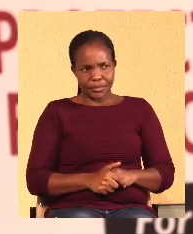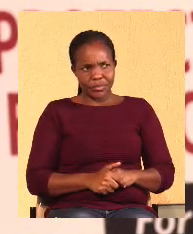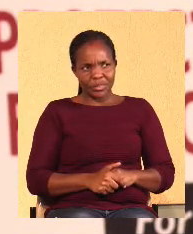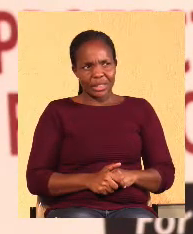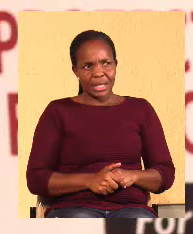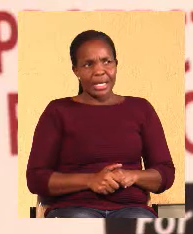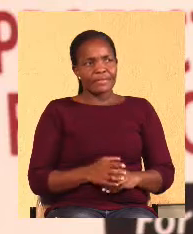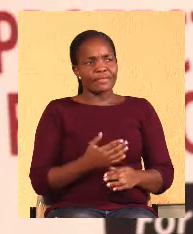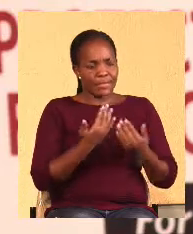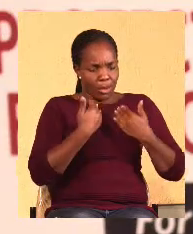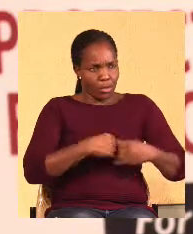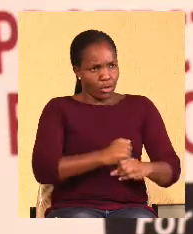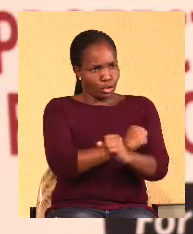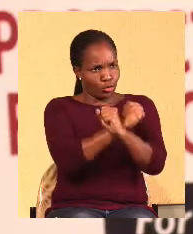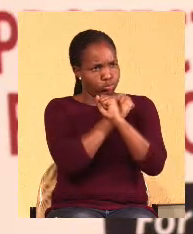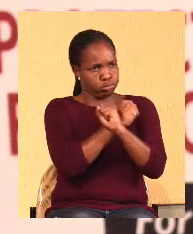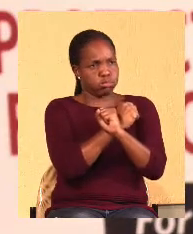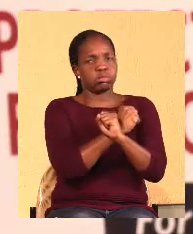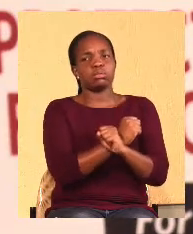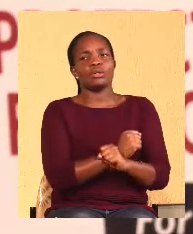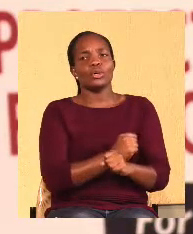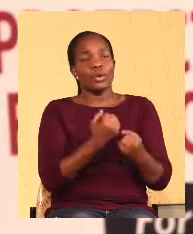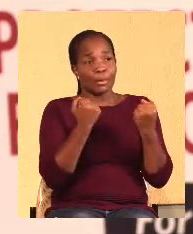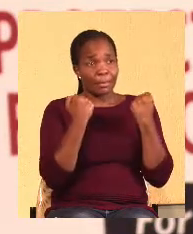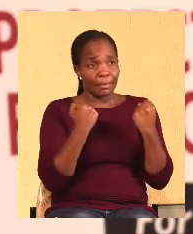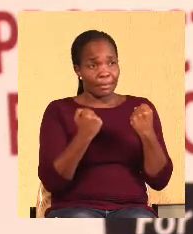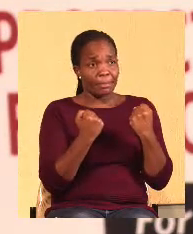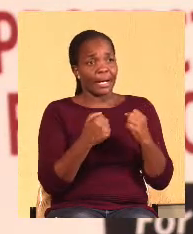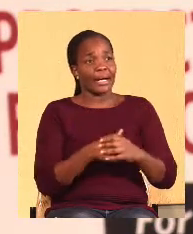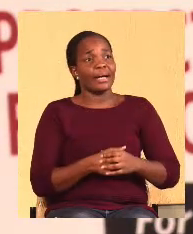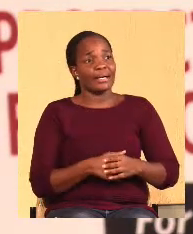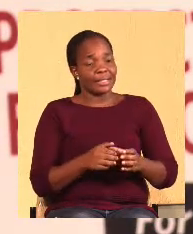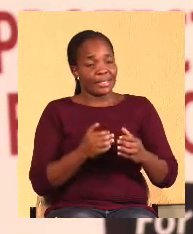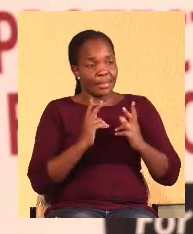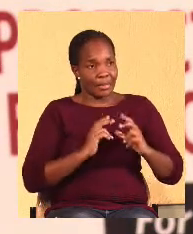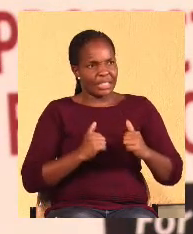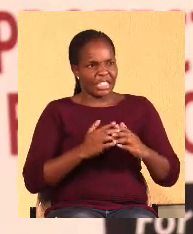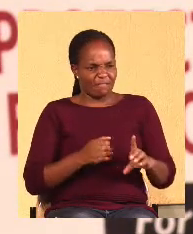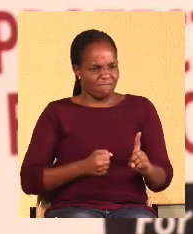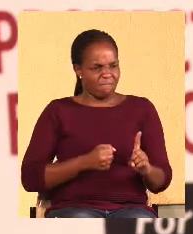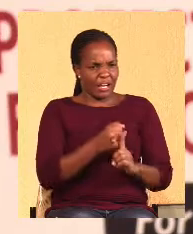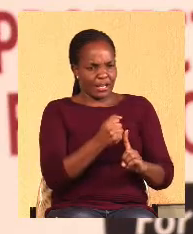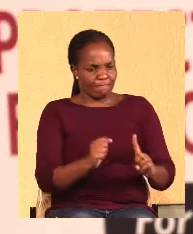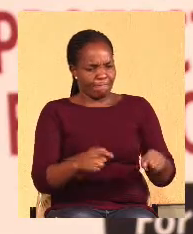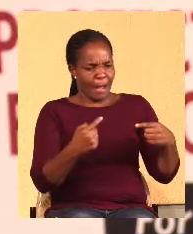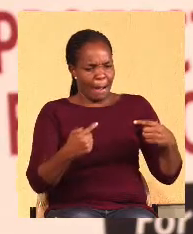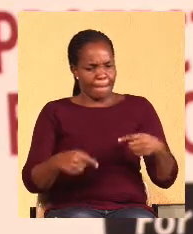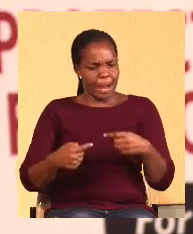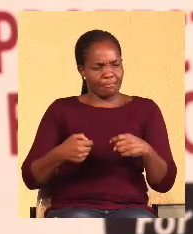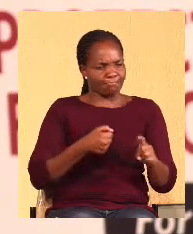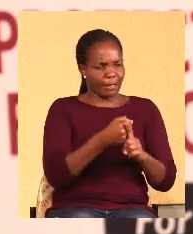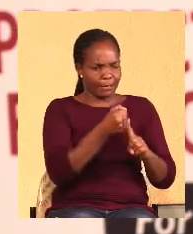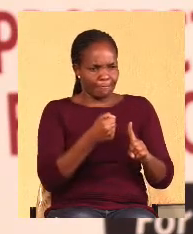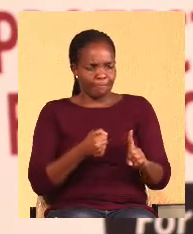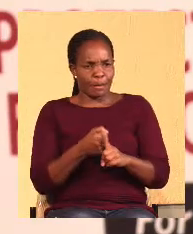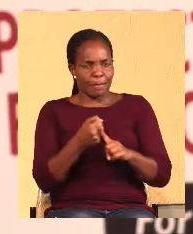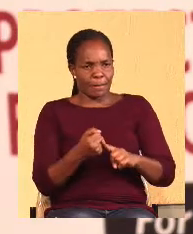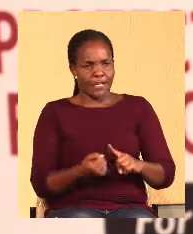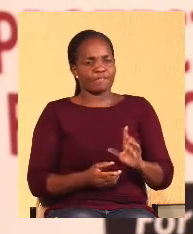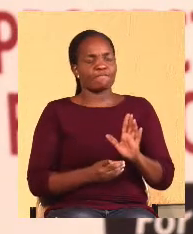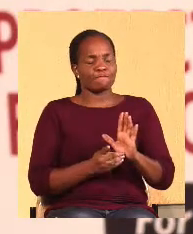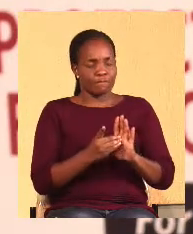strong, then the body starts reacting. That's when the body starts fighting back, and it's developed now signs